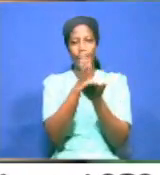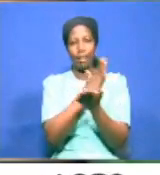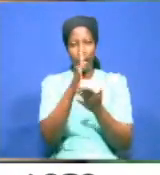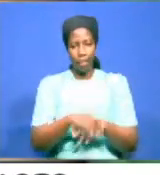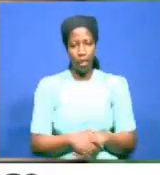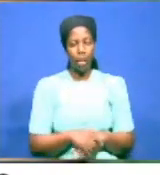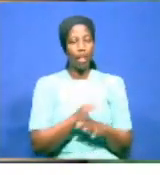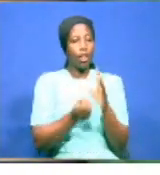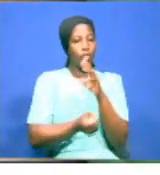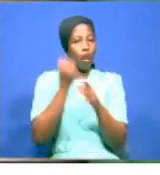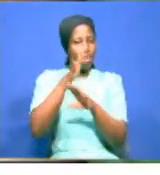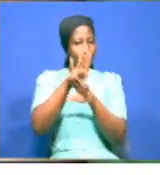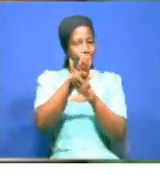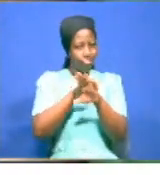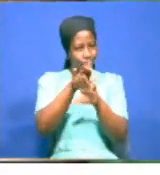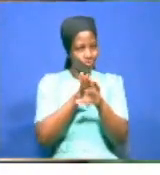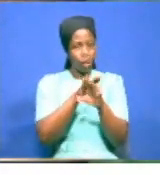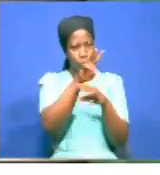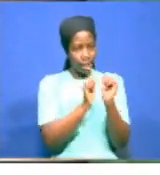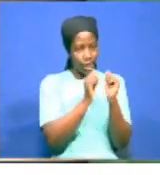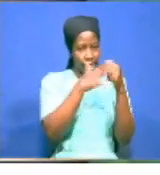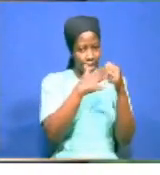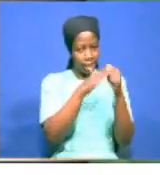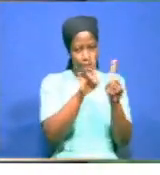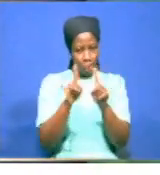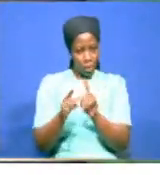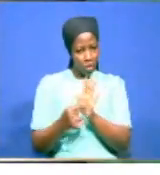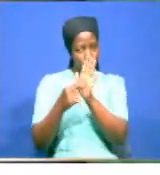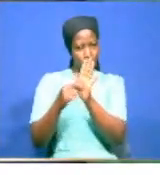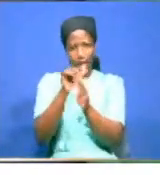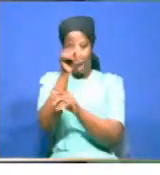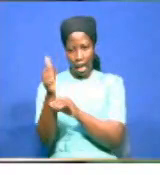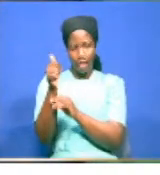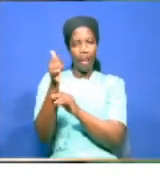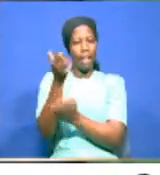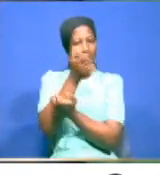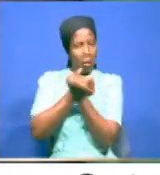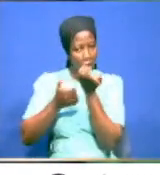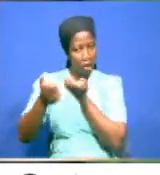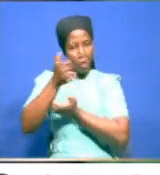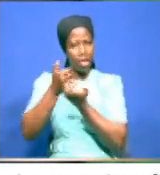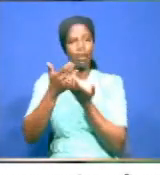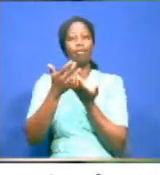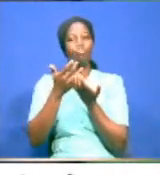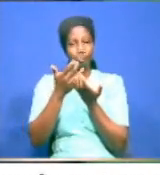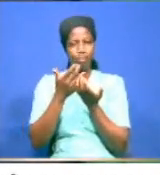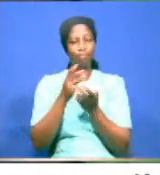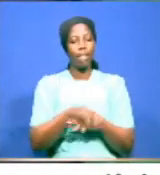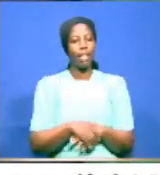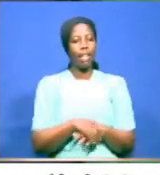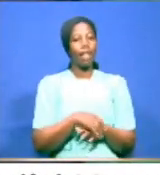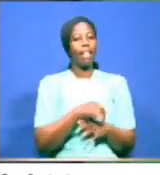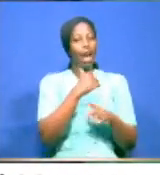in 2019 was also reflected in other macroeconomic indicators. The annual inflation increased